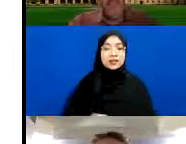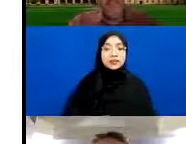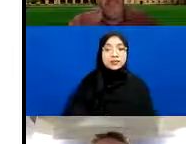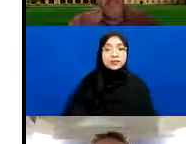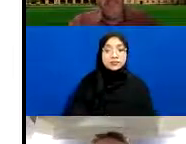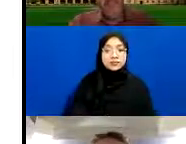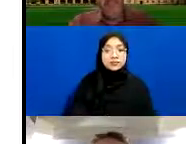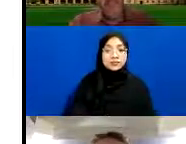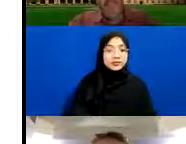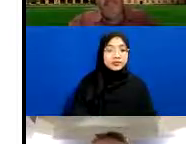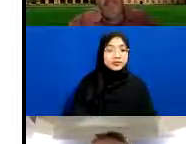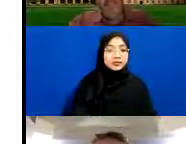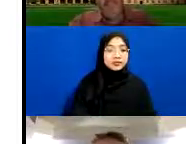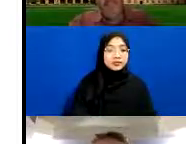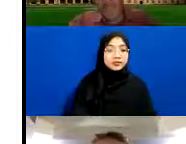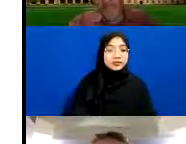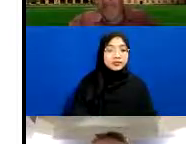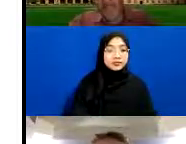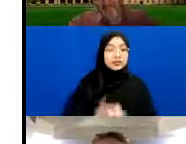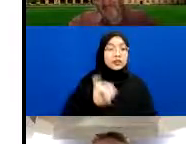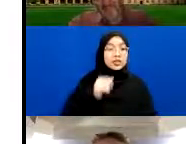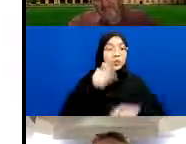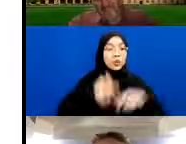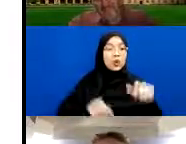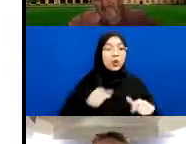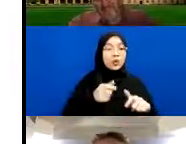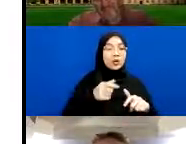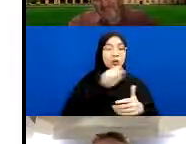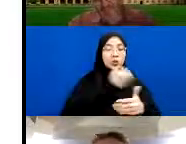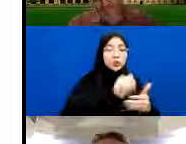strategies to support students with disabilities as they return to school.